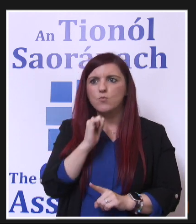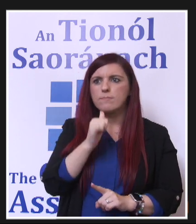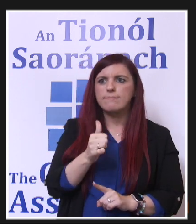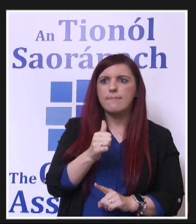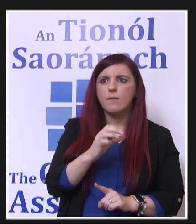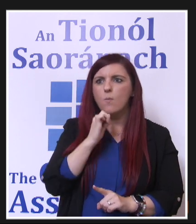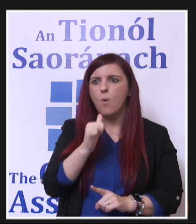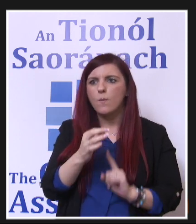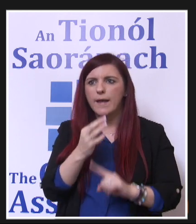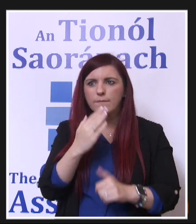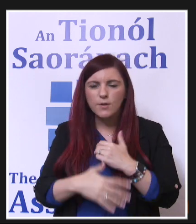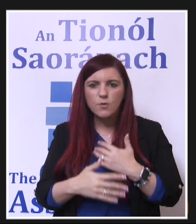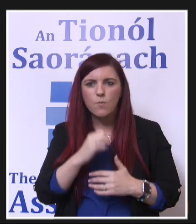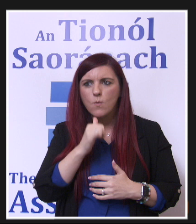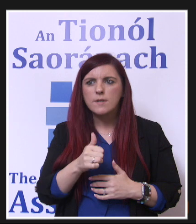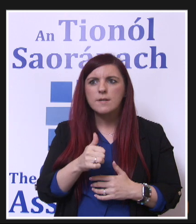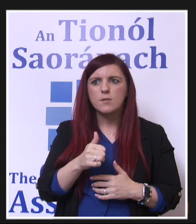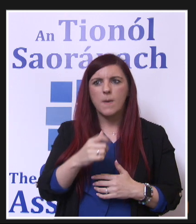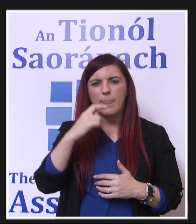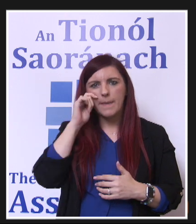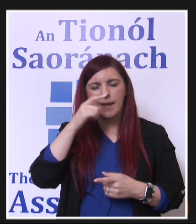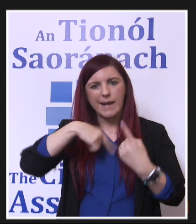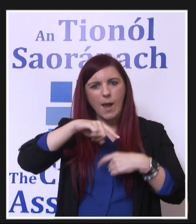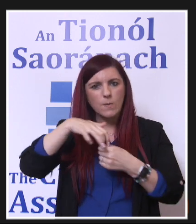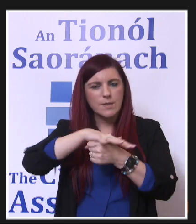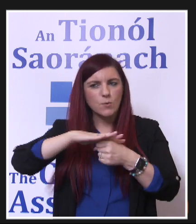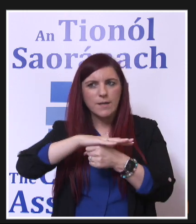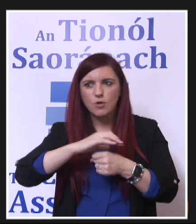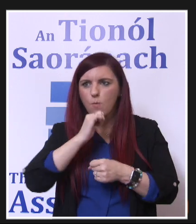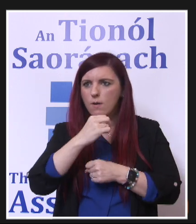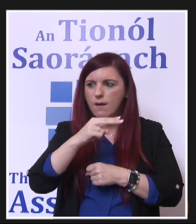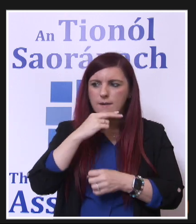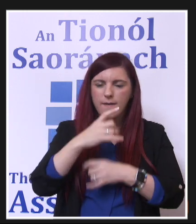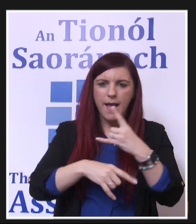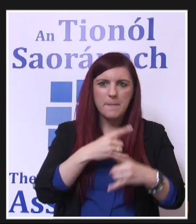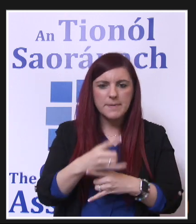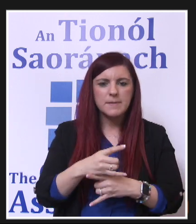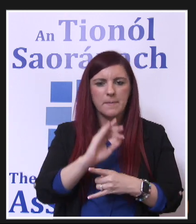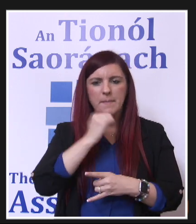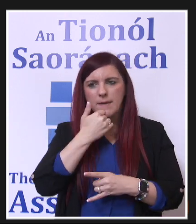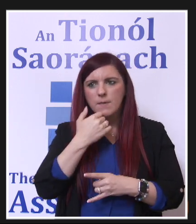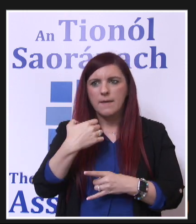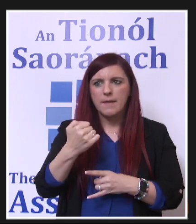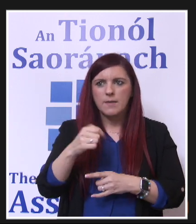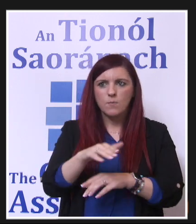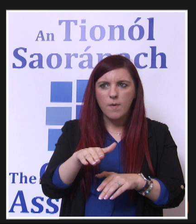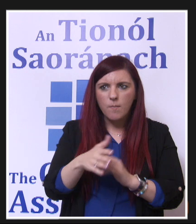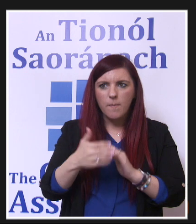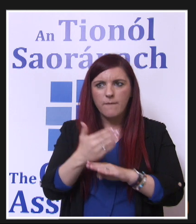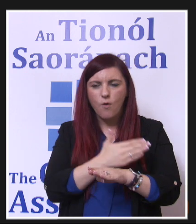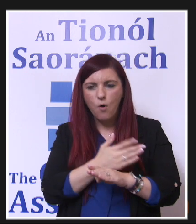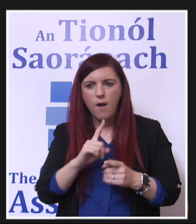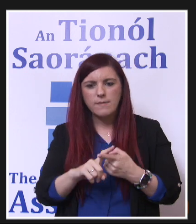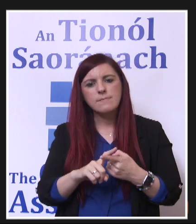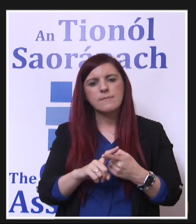done and I think in our case it probably wouldn't have happened if it was, you know, because we'd had these failed experiments before. And anyway,